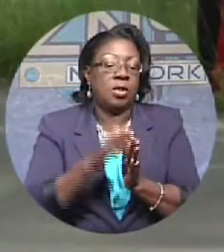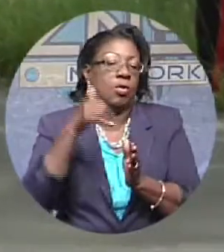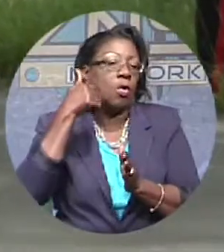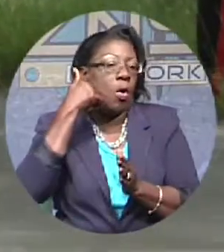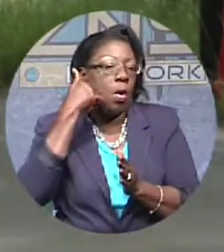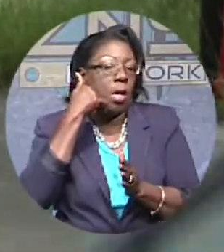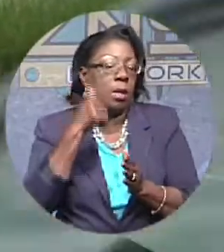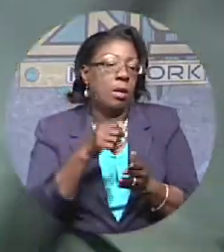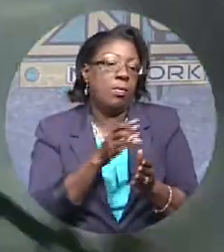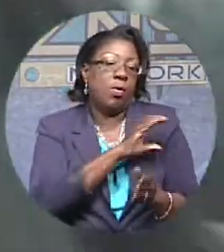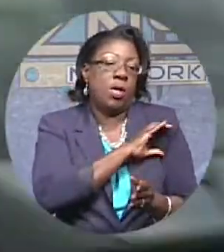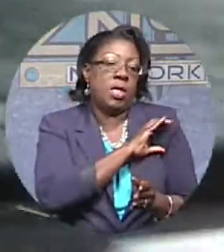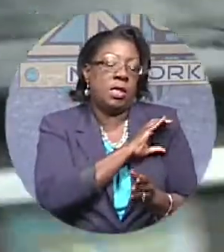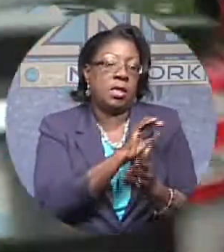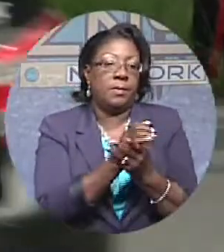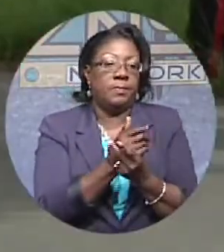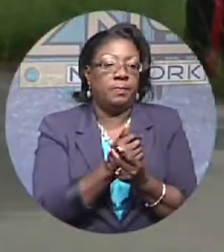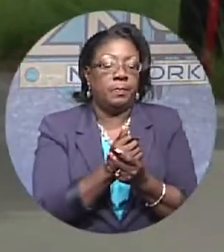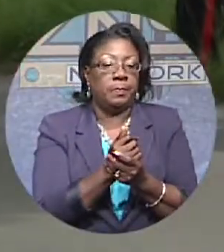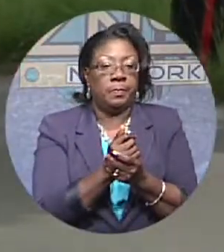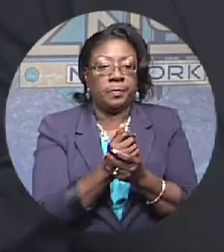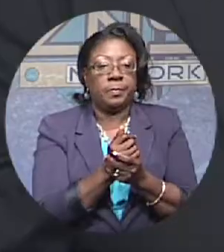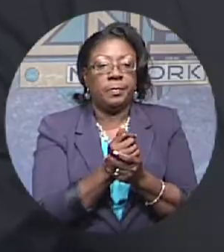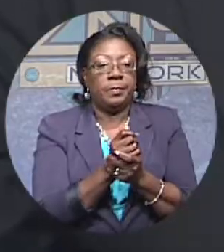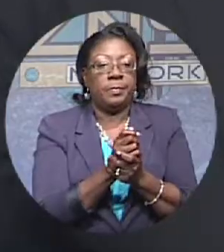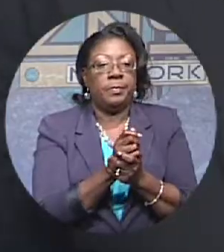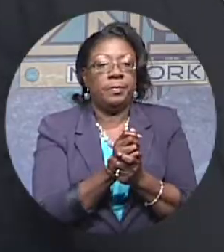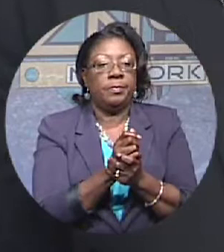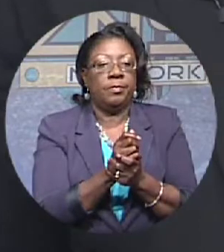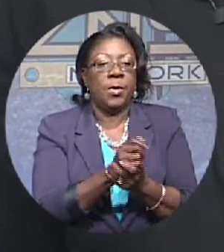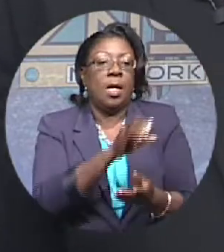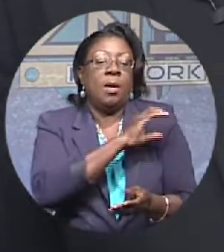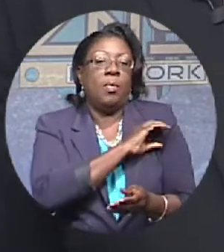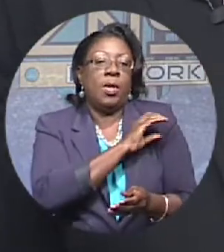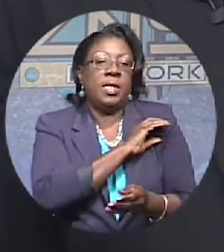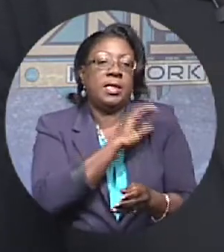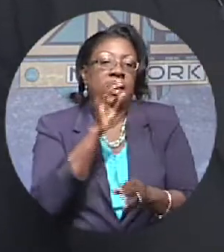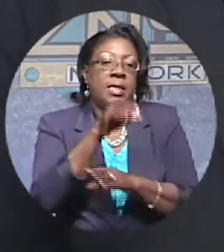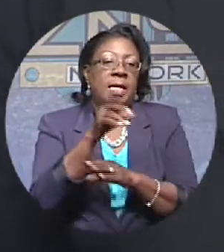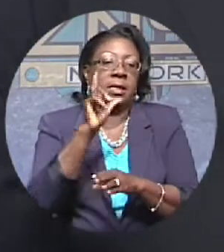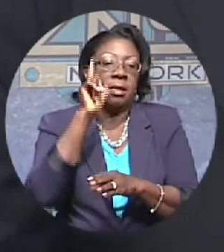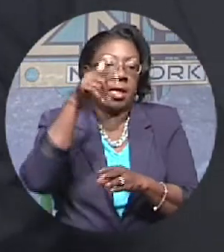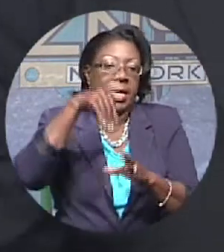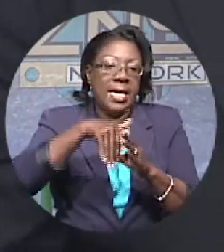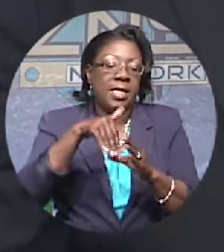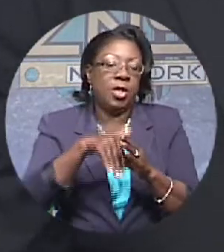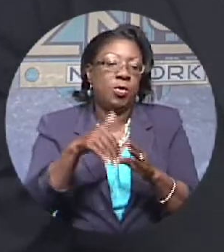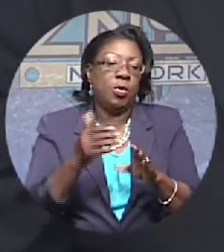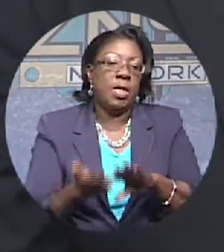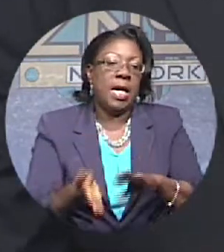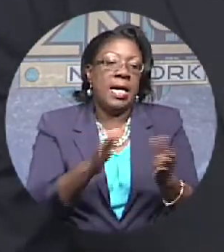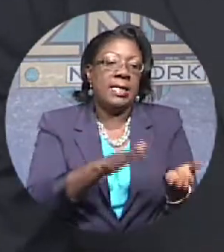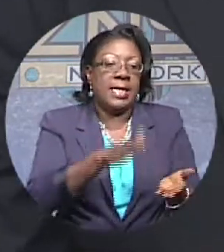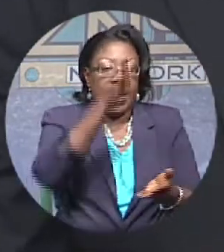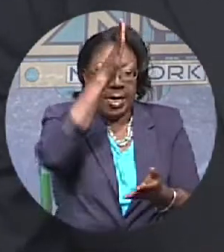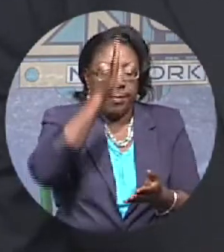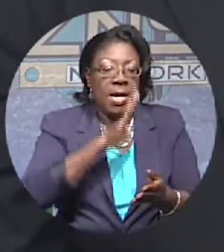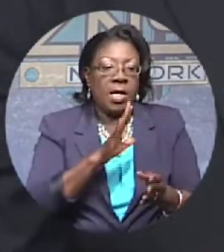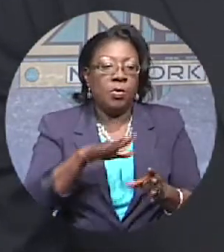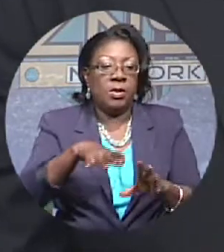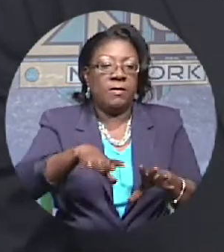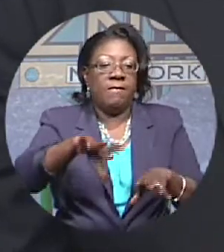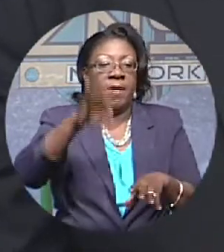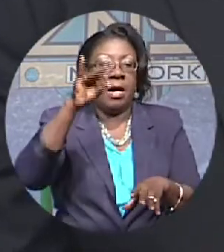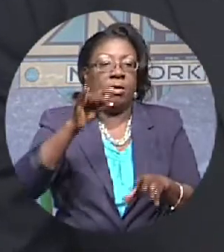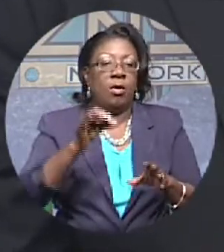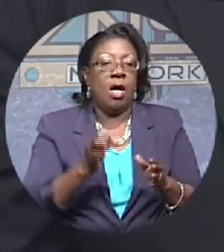Janae Noel Ferguson, ZNS Network News. Police are tonight probing the death of a man found floating in waters at Junkanoo Beach.